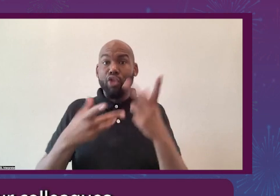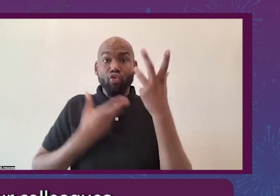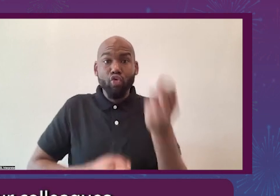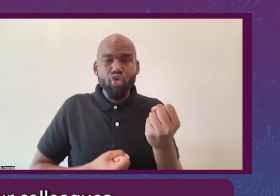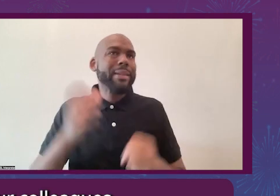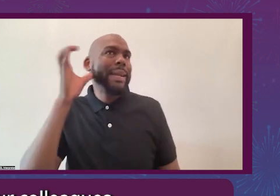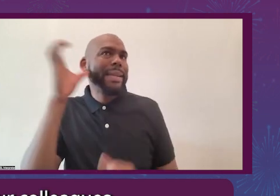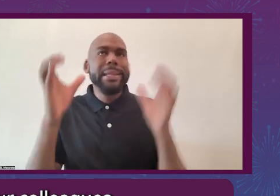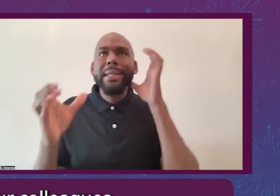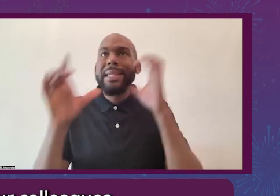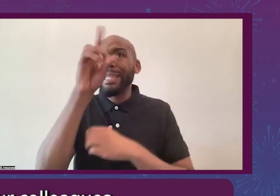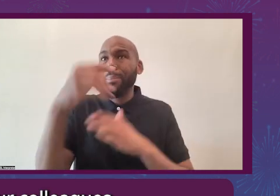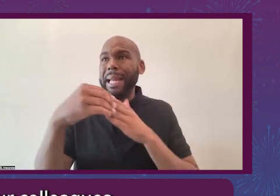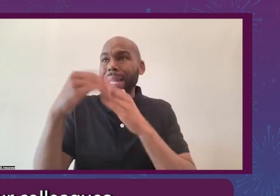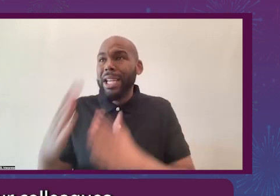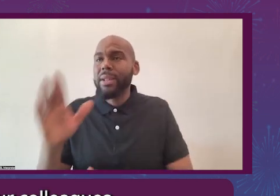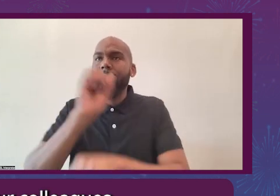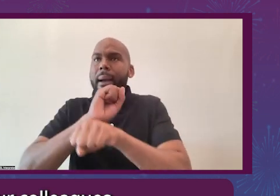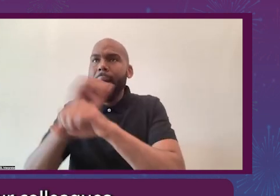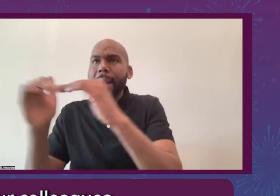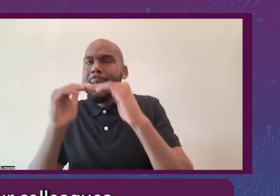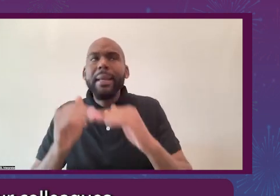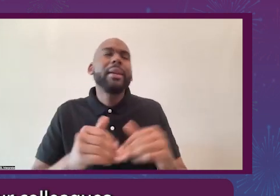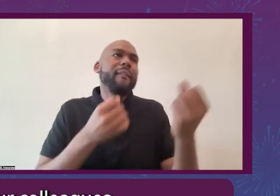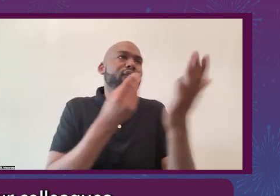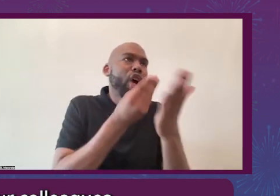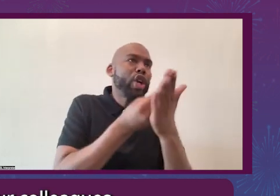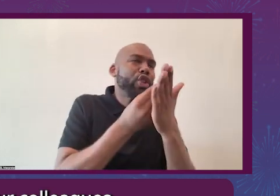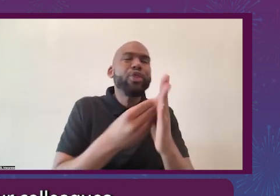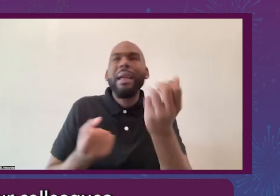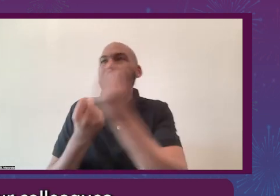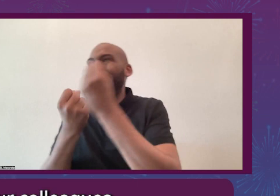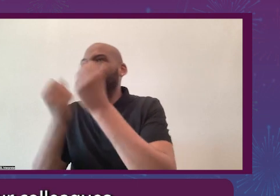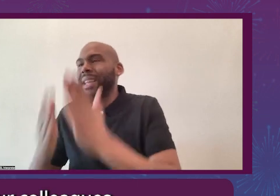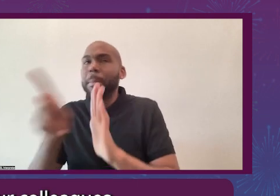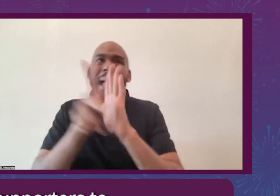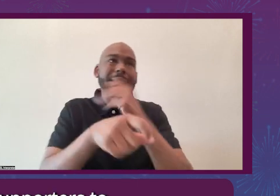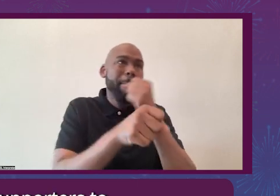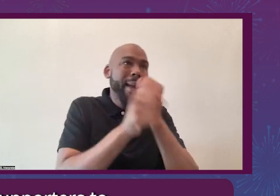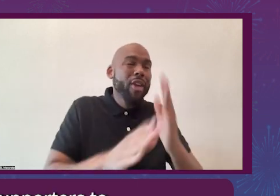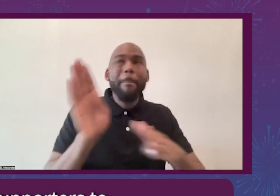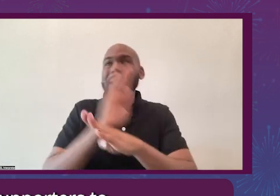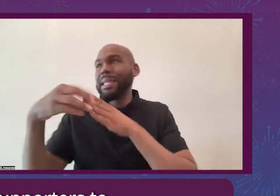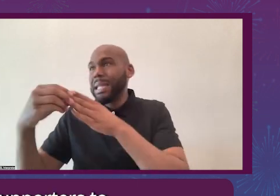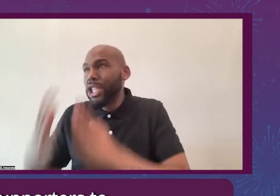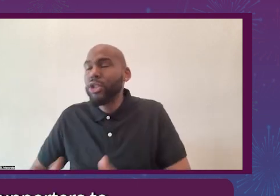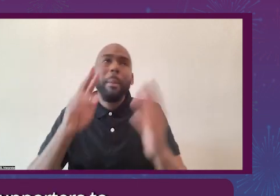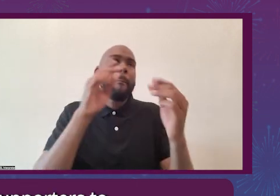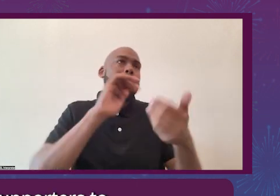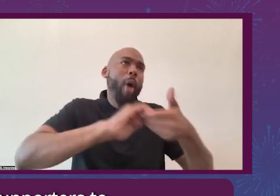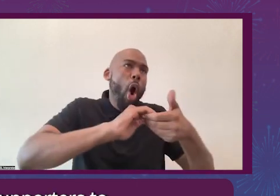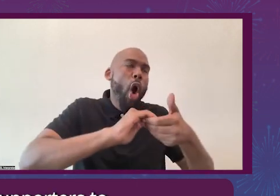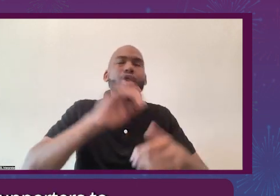and to listen to disability leaders, our colleagues, funders, advocates, policymakers, business leaders,